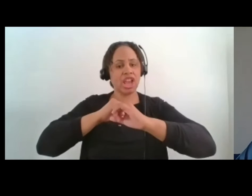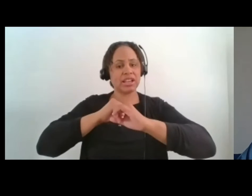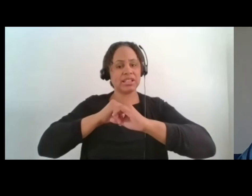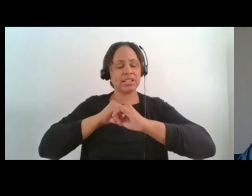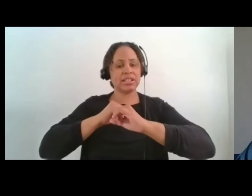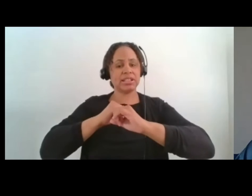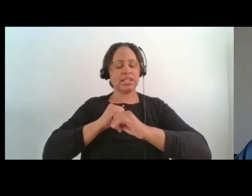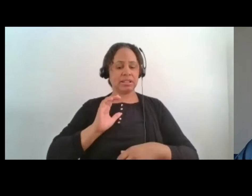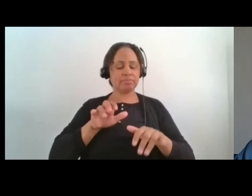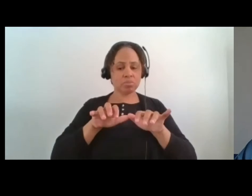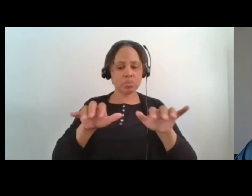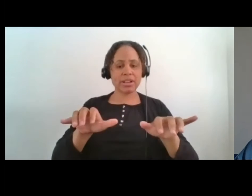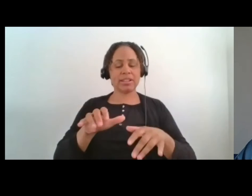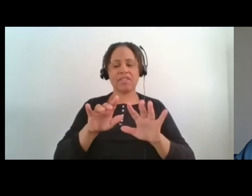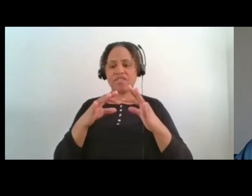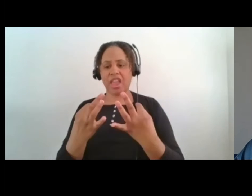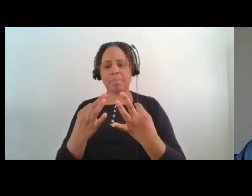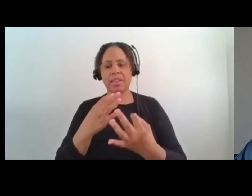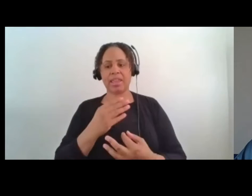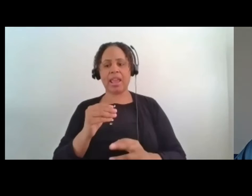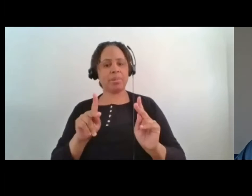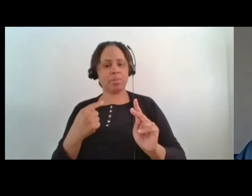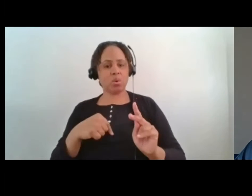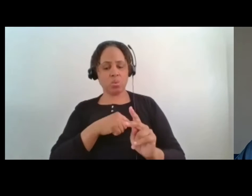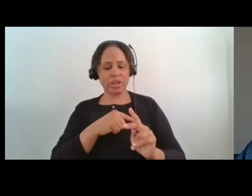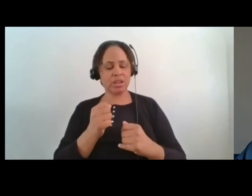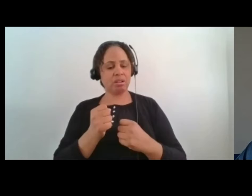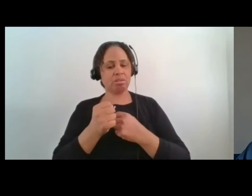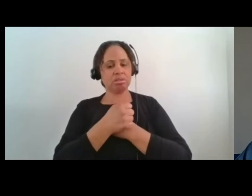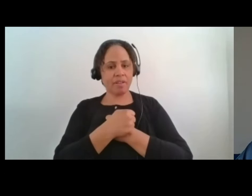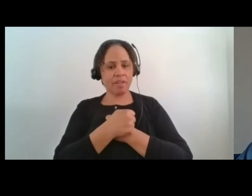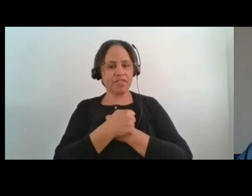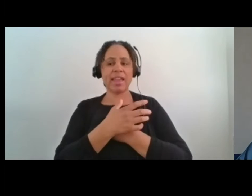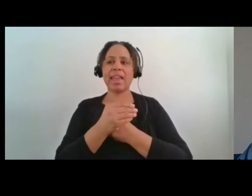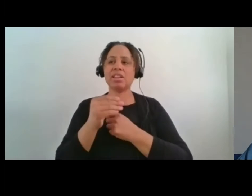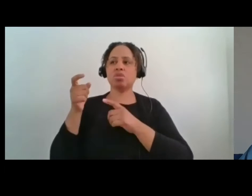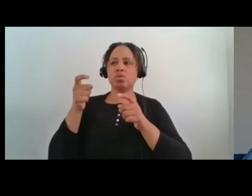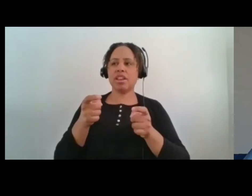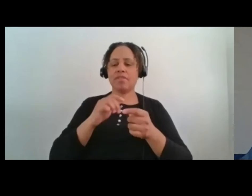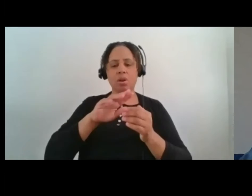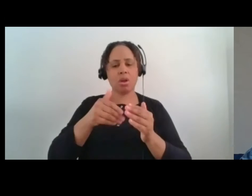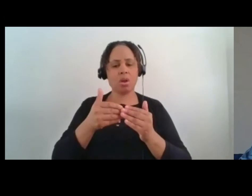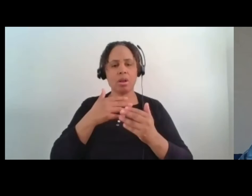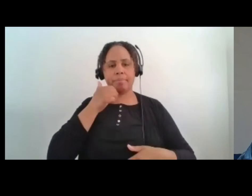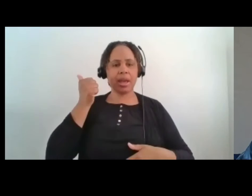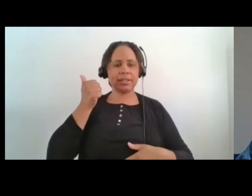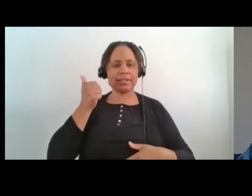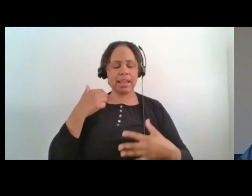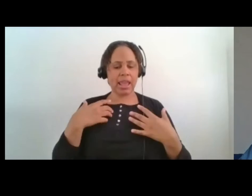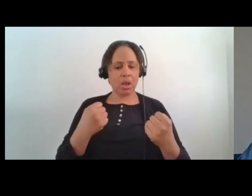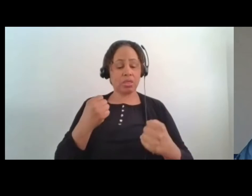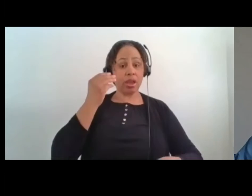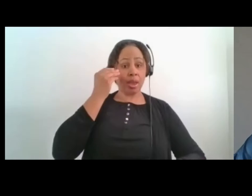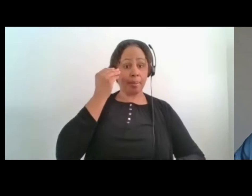loved ones, and to give us all the best health and mental health and physical health in this